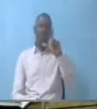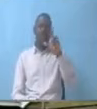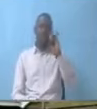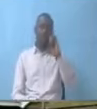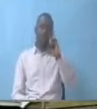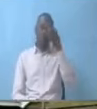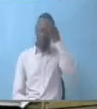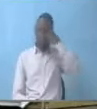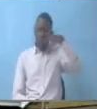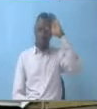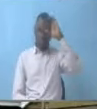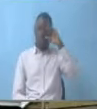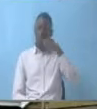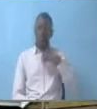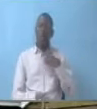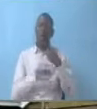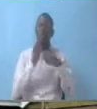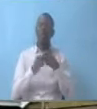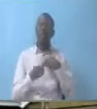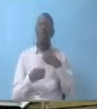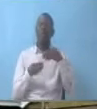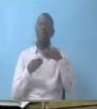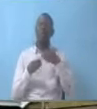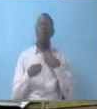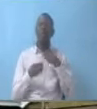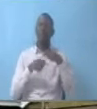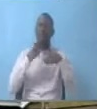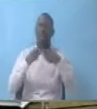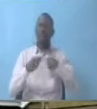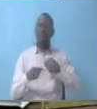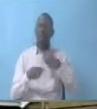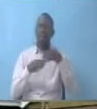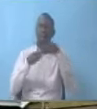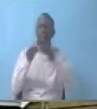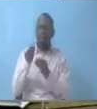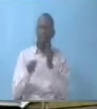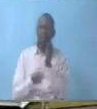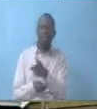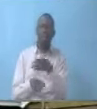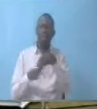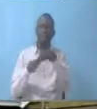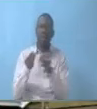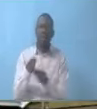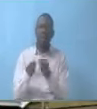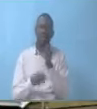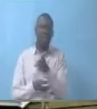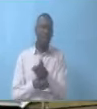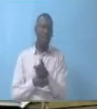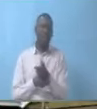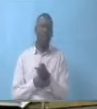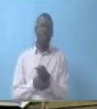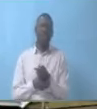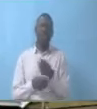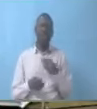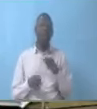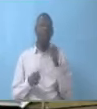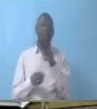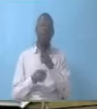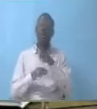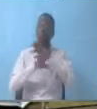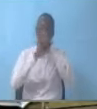already paid tax for the whole period. Pour sélu ana li nga xamné mu ngi aju suma li payam nama bi. They reassessed me from the day I started practice